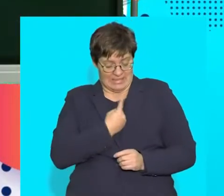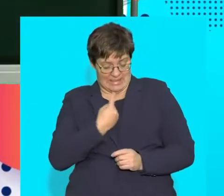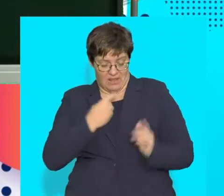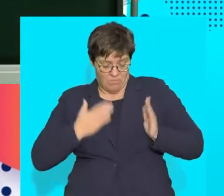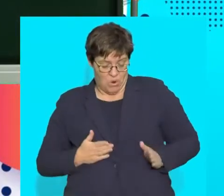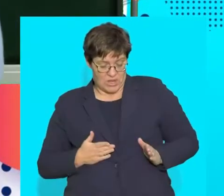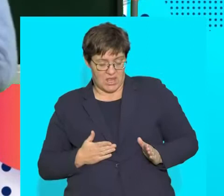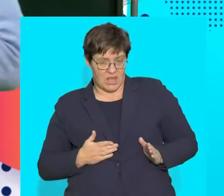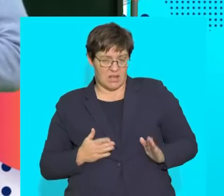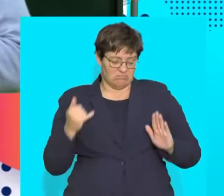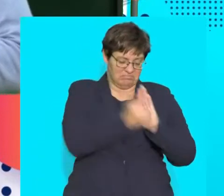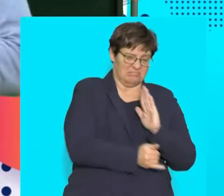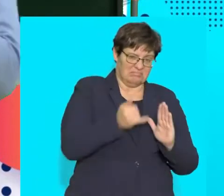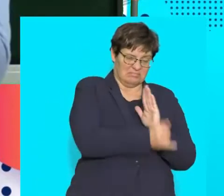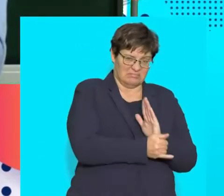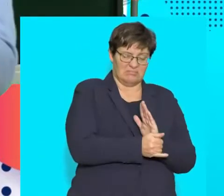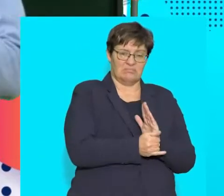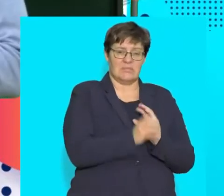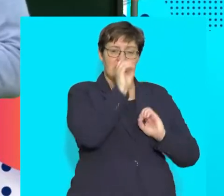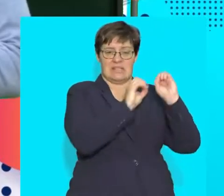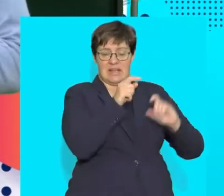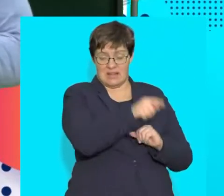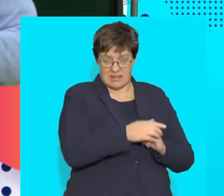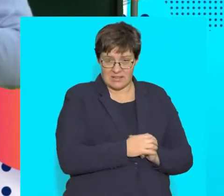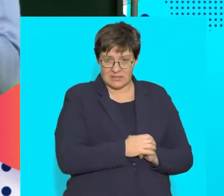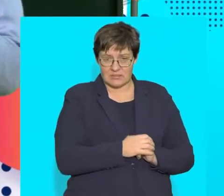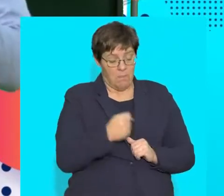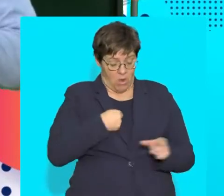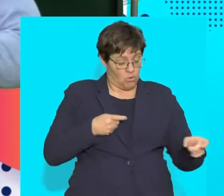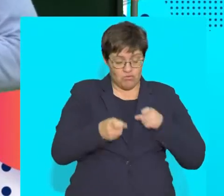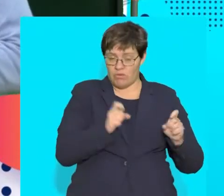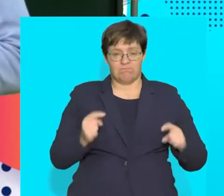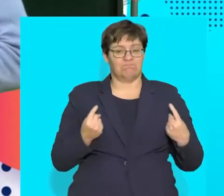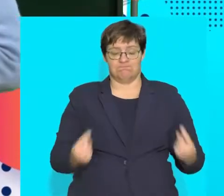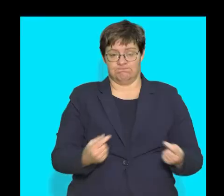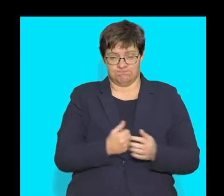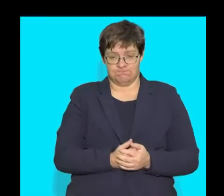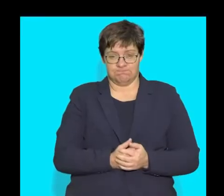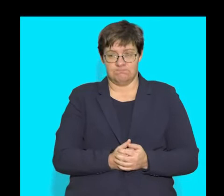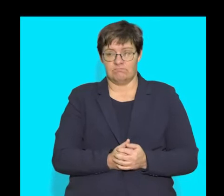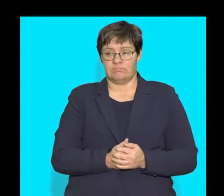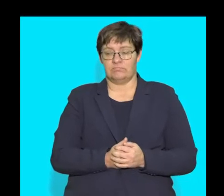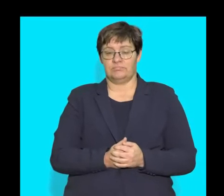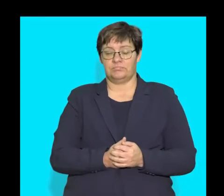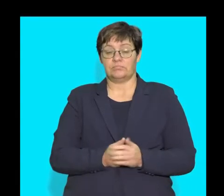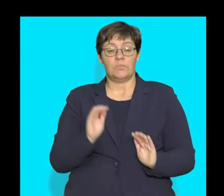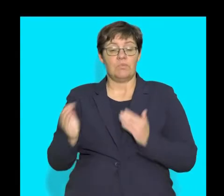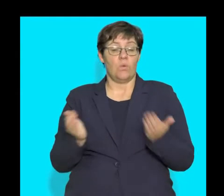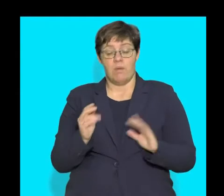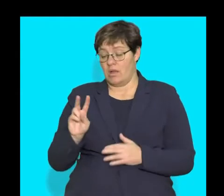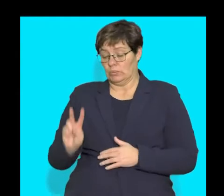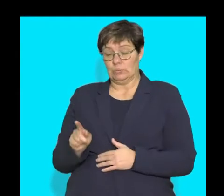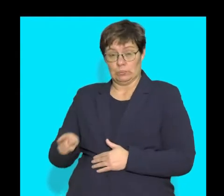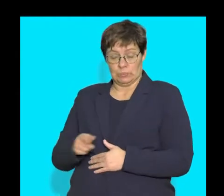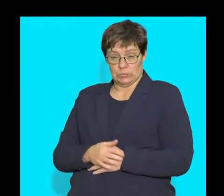the cells that produce insulin. That is inherited, and you don't have control over that. Okay? If we compare that to type